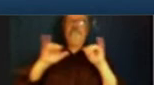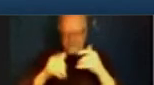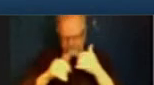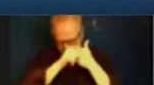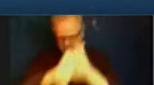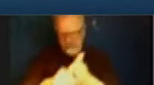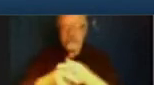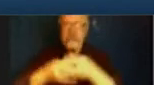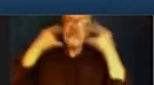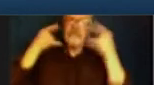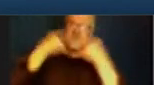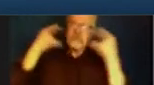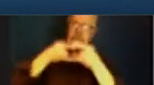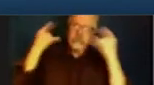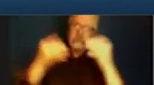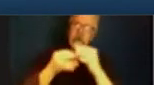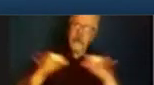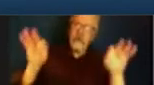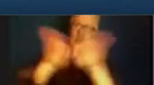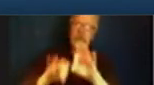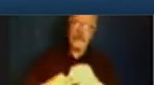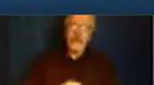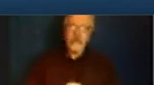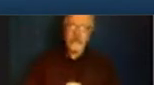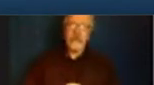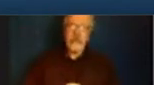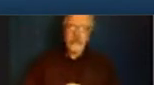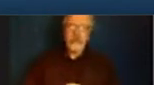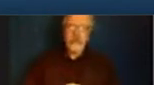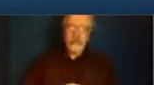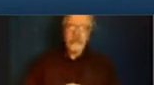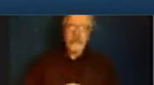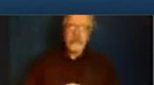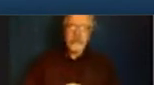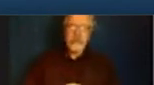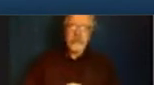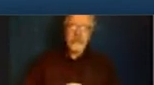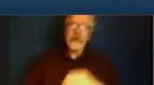If I can talk about the paramount duty of the state, that's the education of our children.